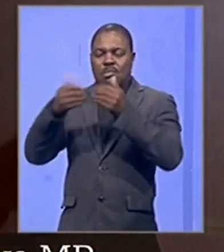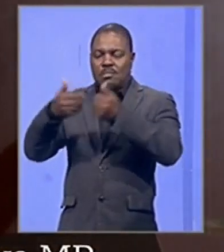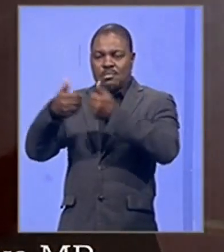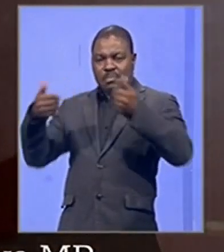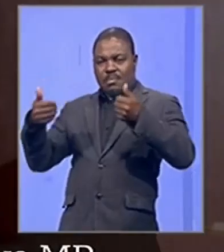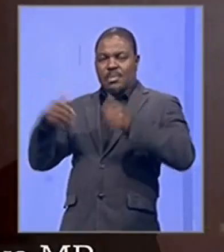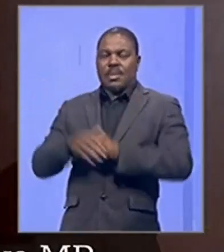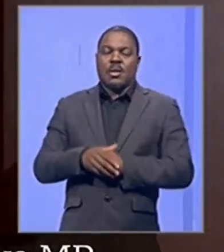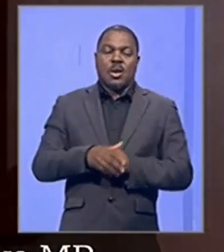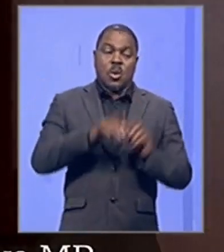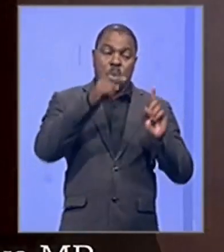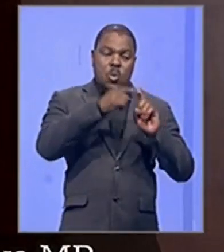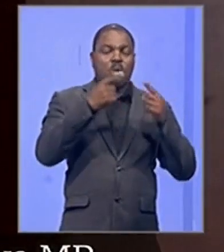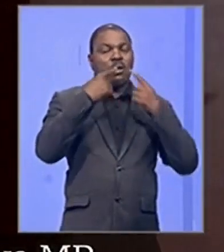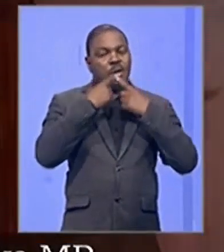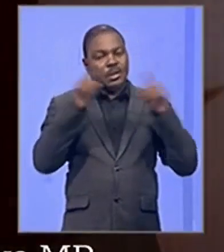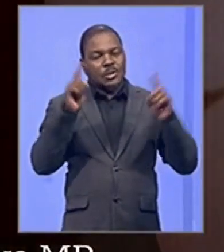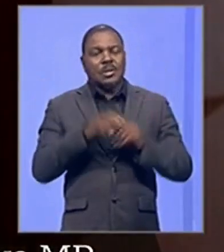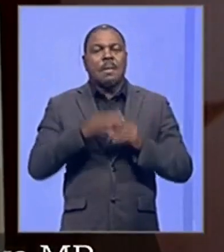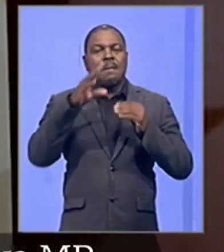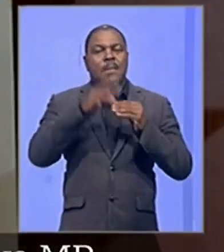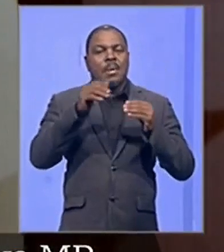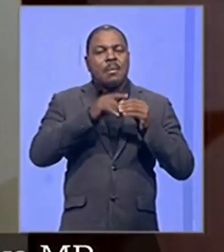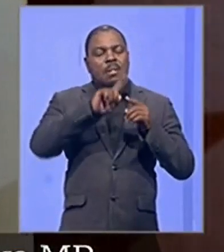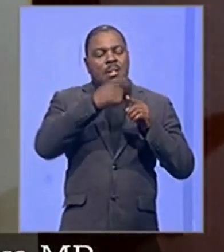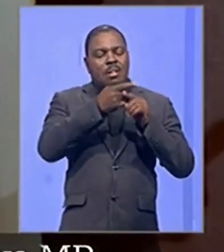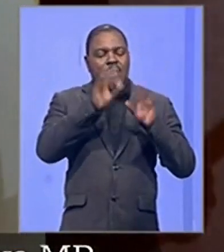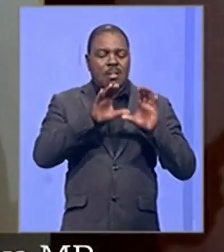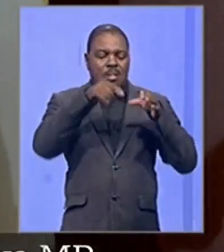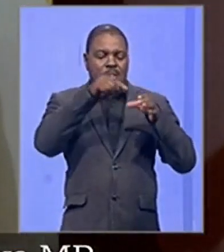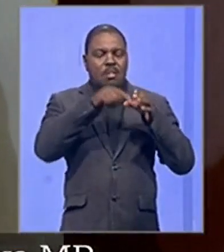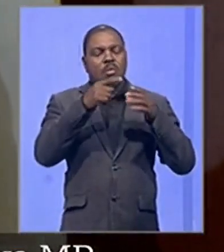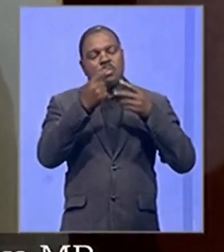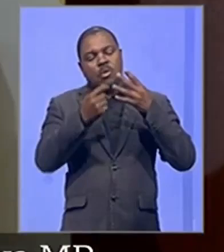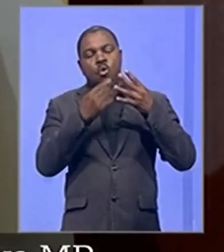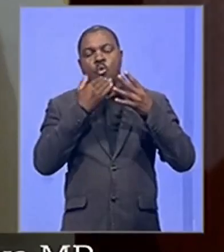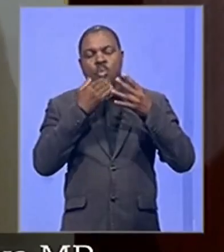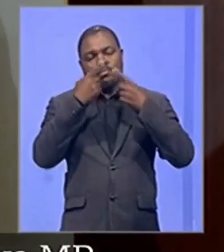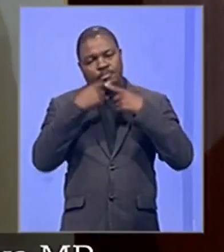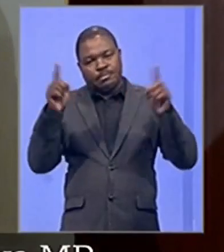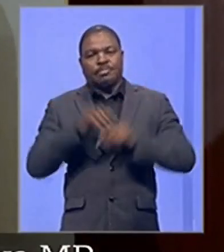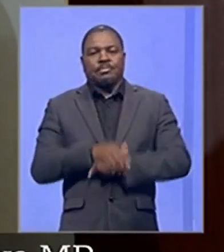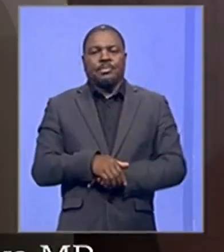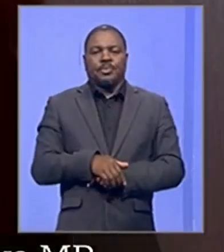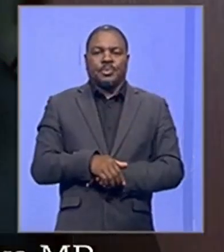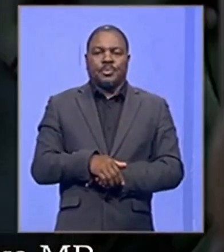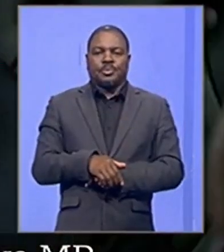arogantšwe. Ndlovu o tsebišitše maloko a lekgotlaphethiši la gagwe.